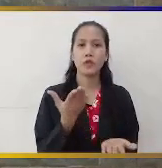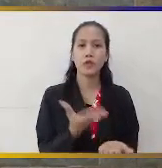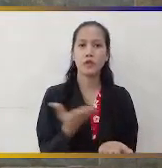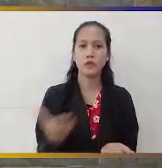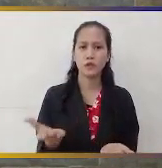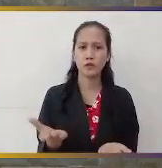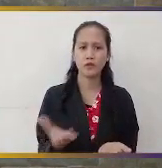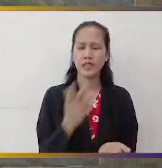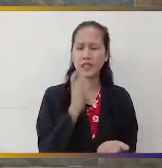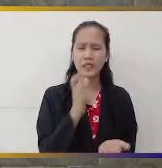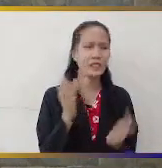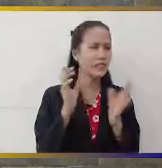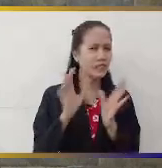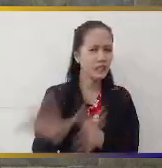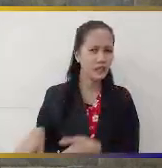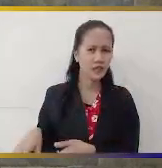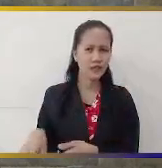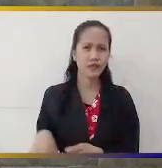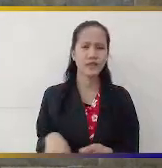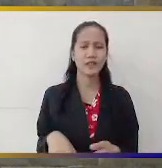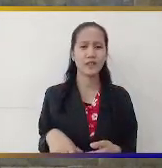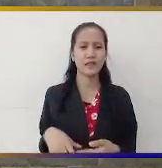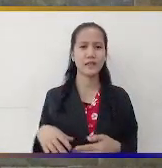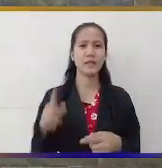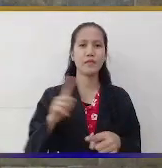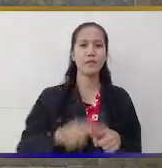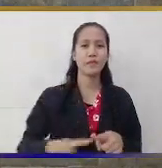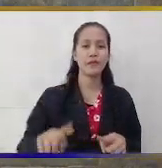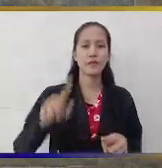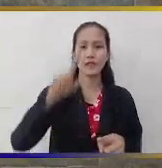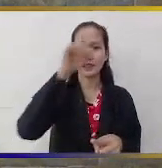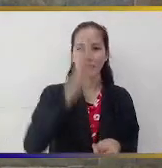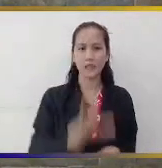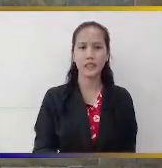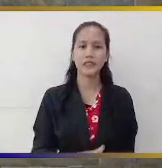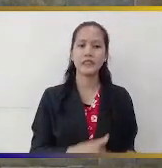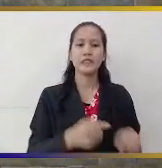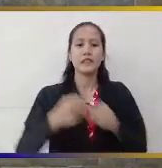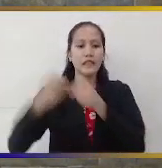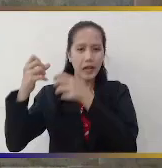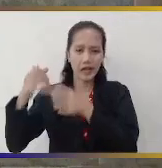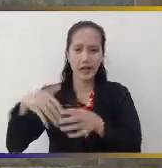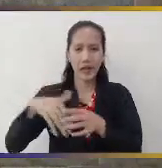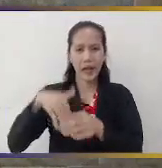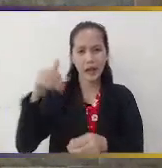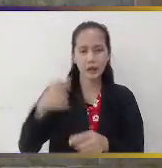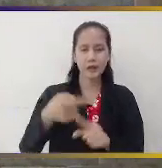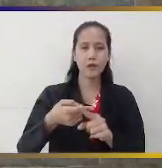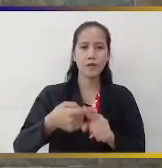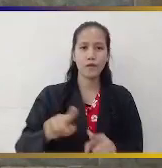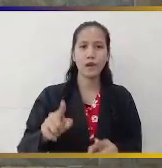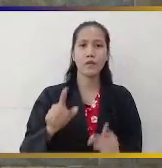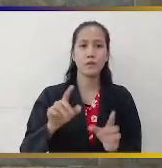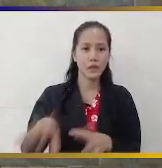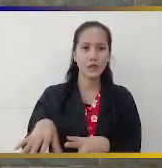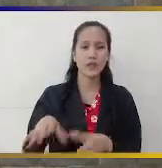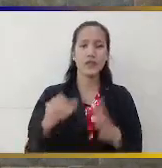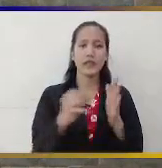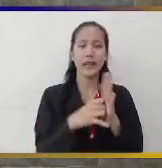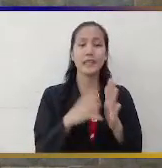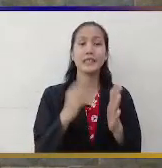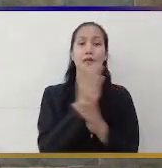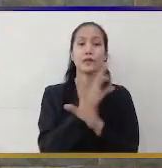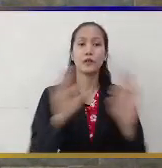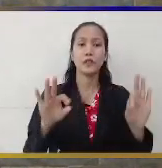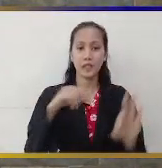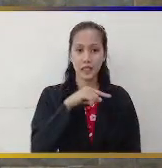set free from being lost. You're saved. Amen. You're not going to hell. You're set free from being in hell. You're going to heaven. You're